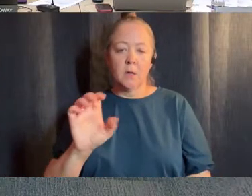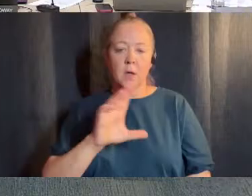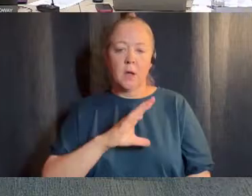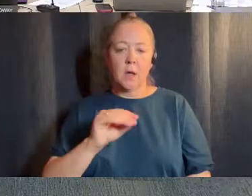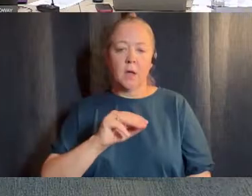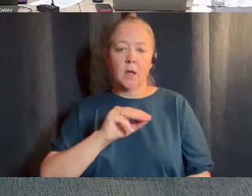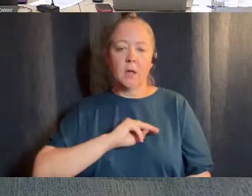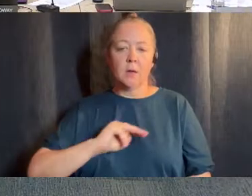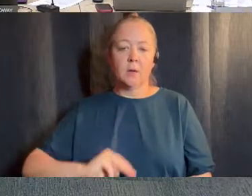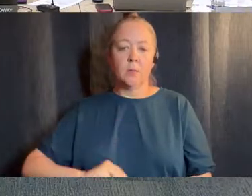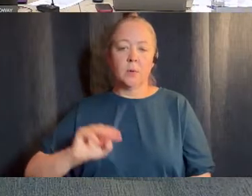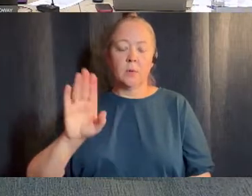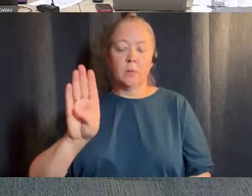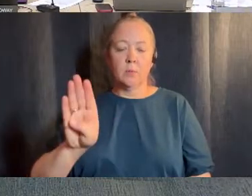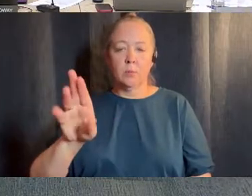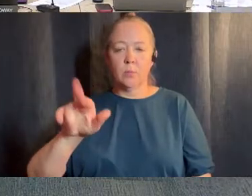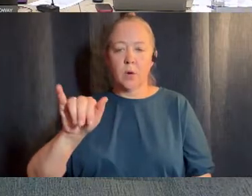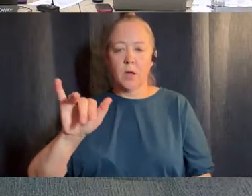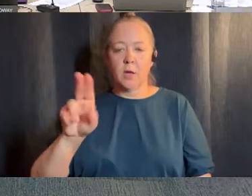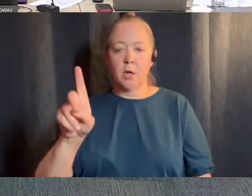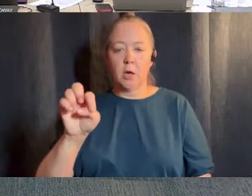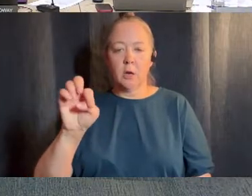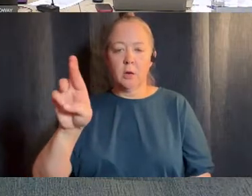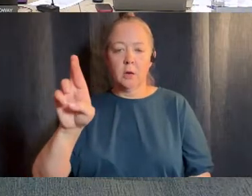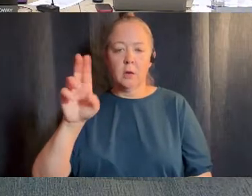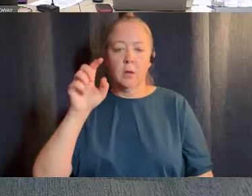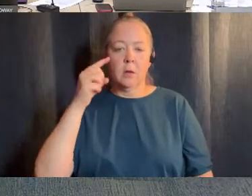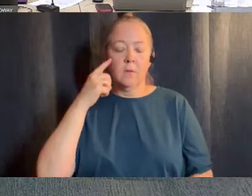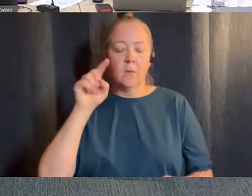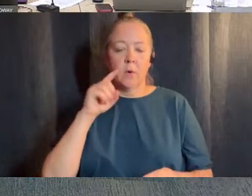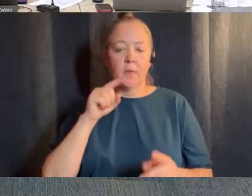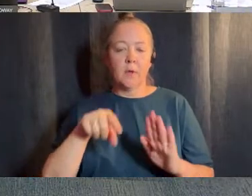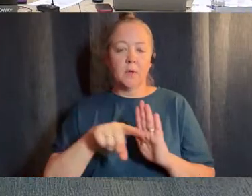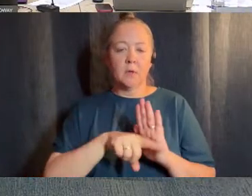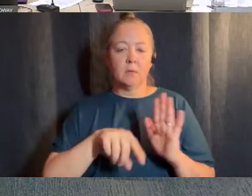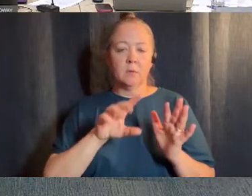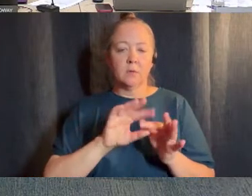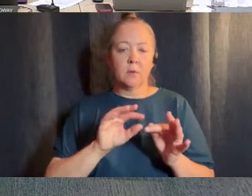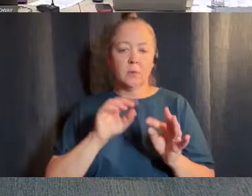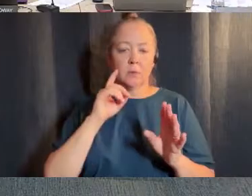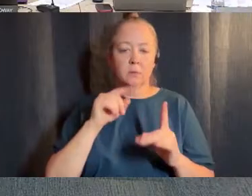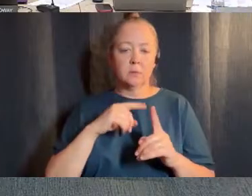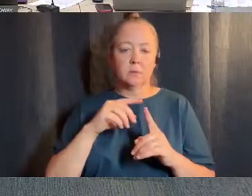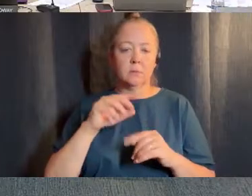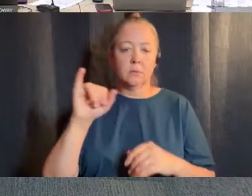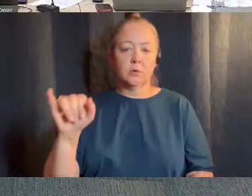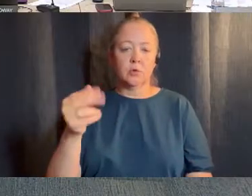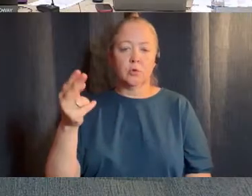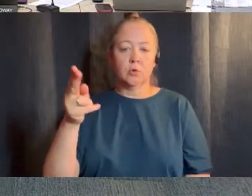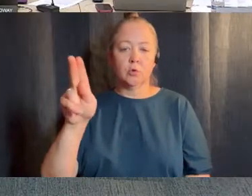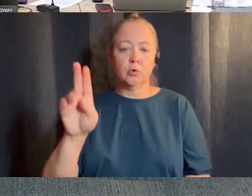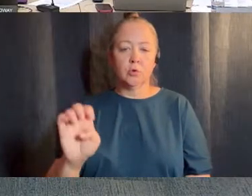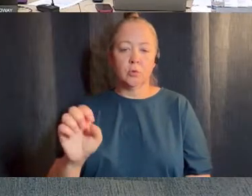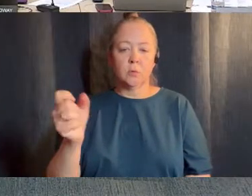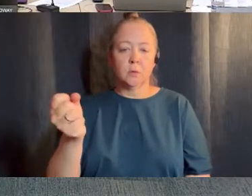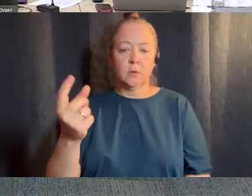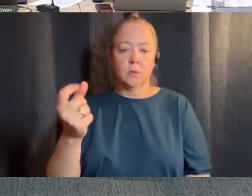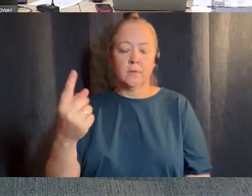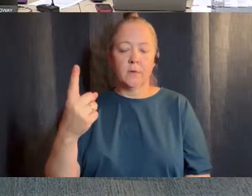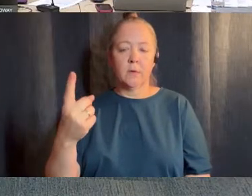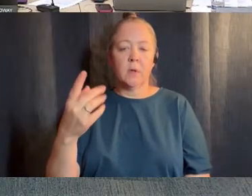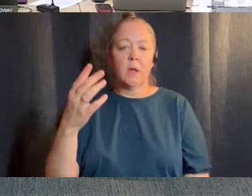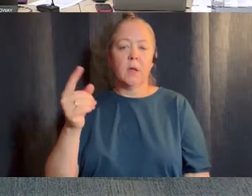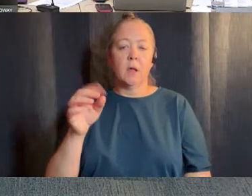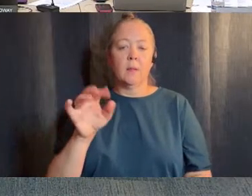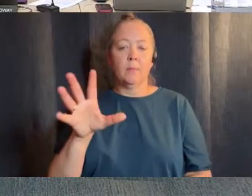11, 2026. I would like to start by stating two things my mother and grandmother always told me. If you can't say something